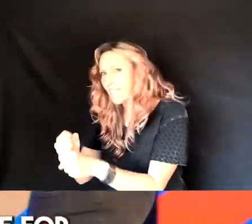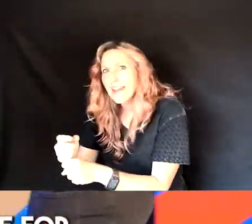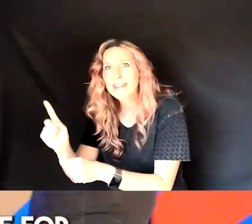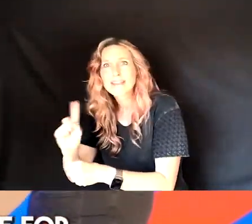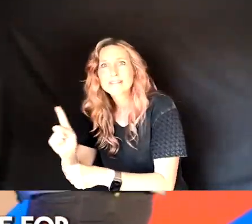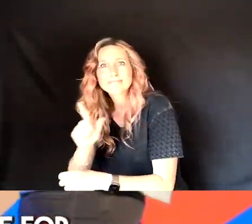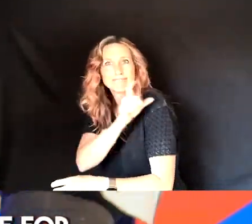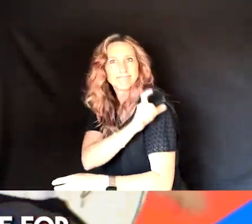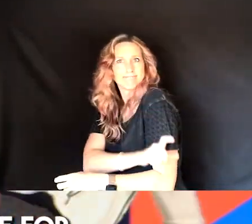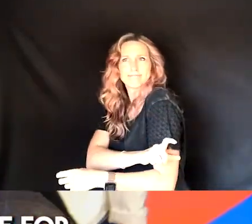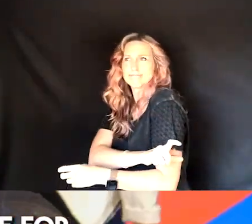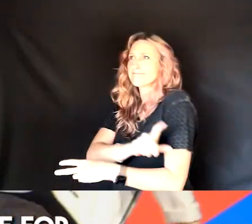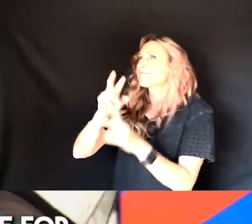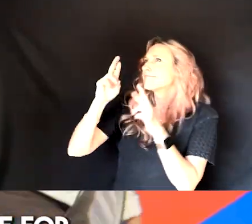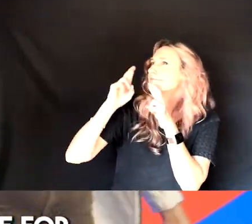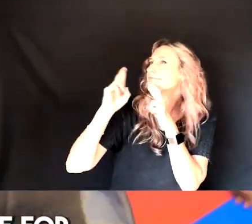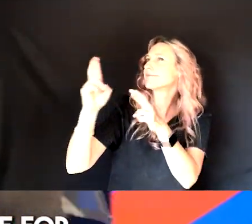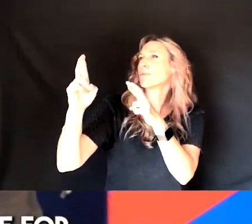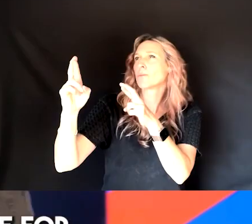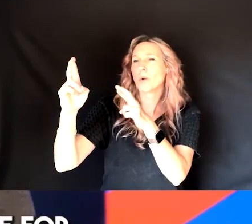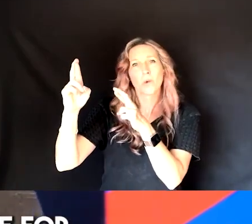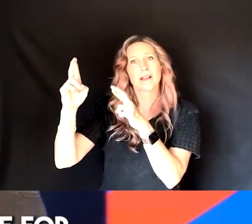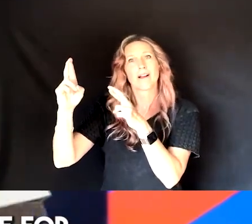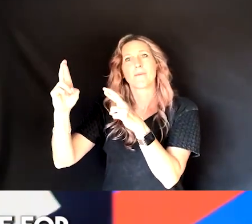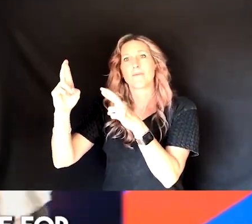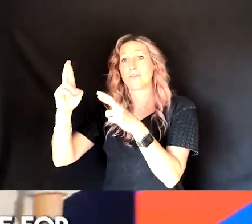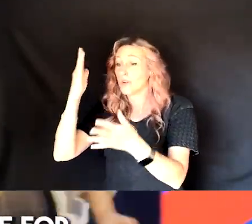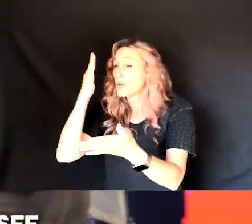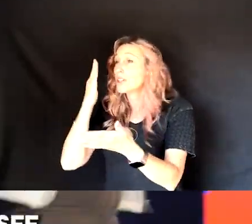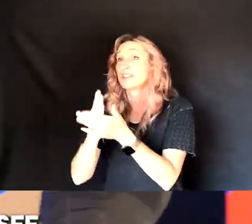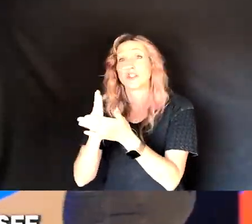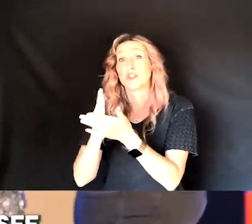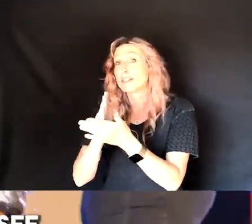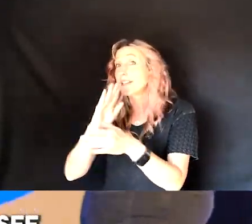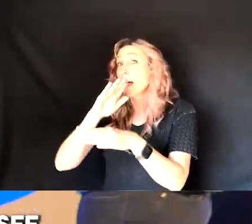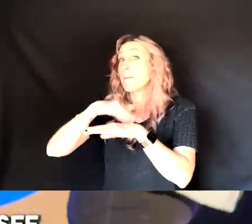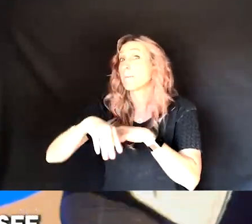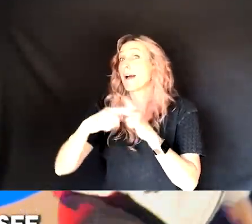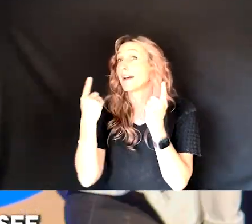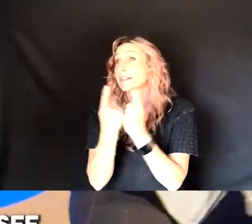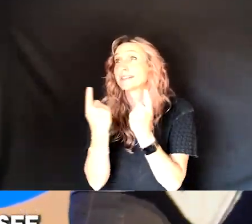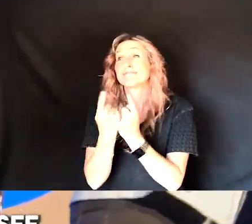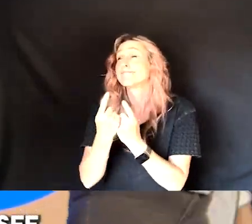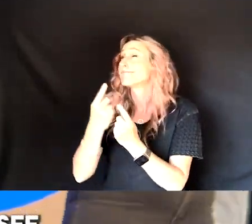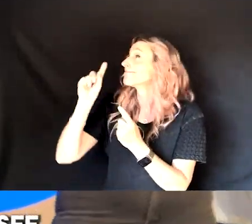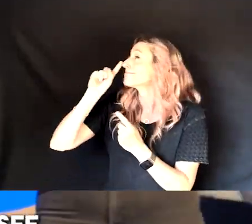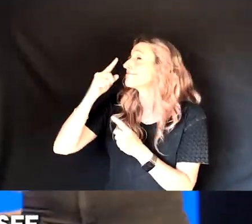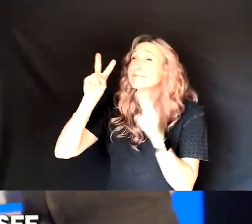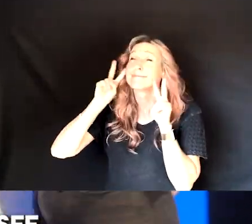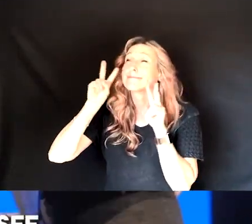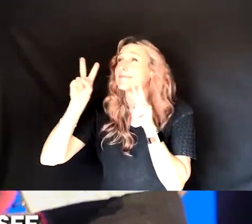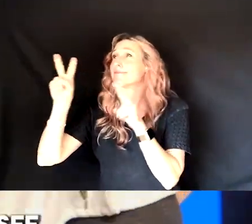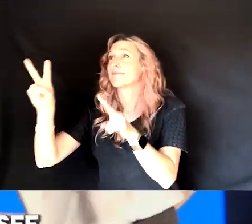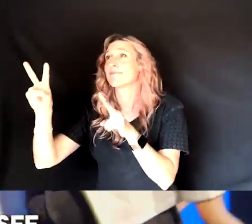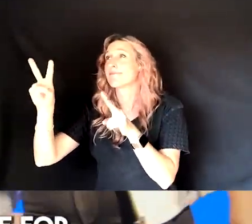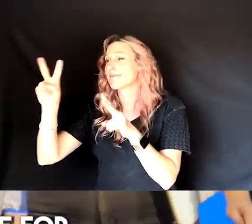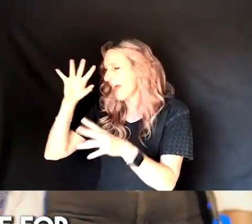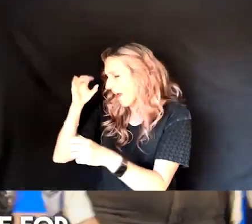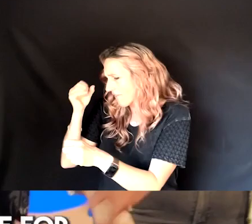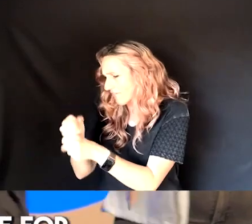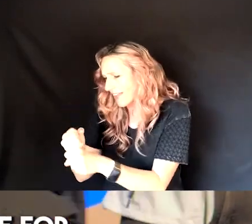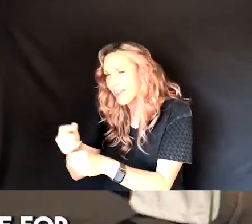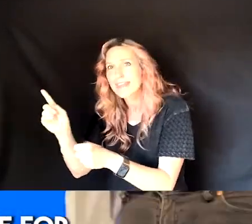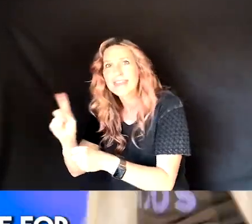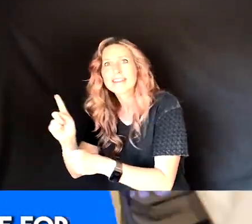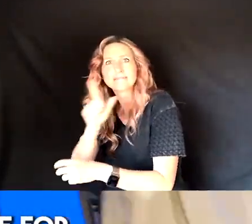Now faith is confidence in what we hope for and assurance about what we do not see.